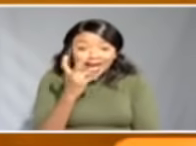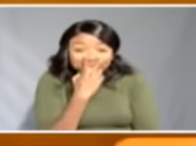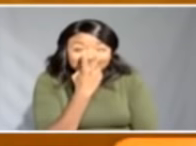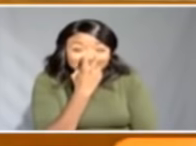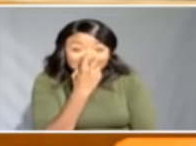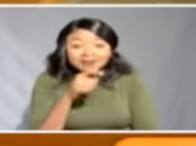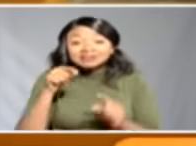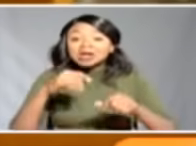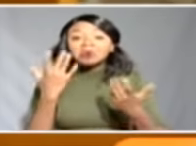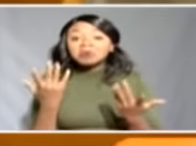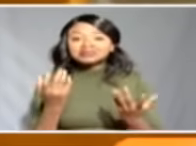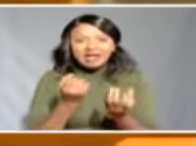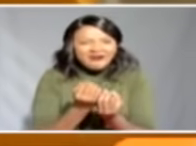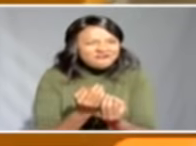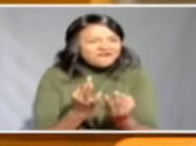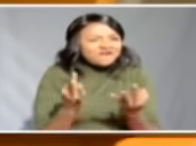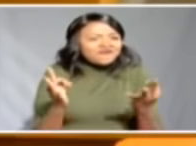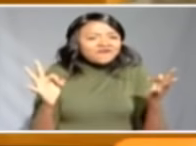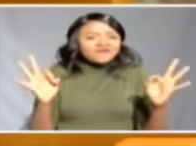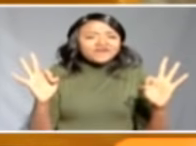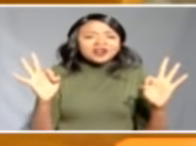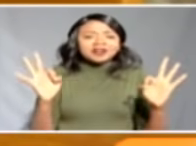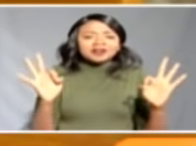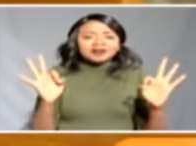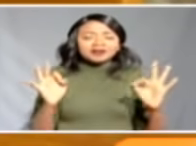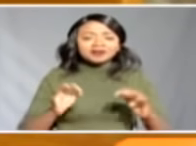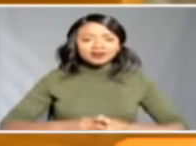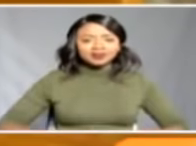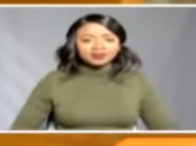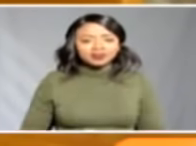is now out on a bond.